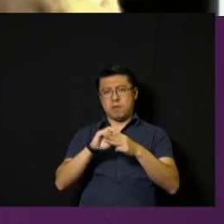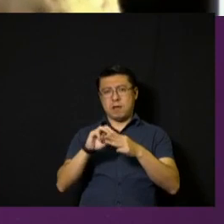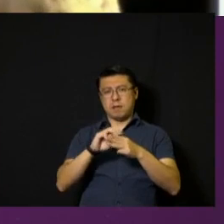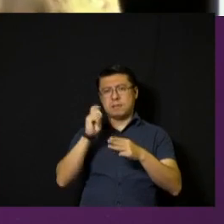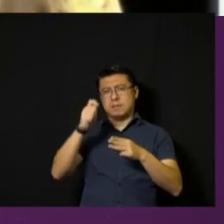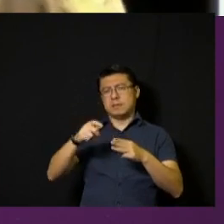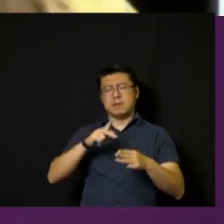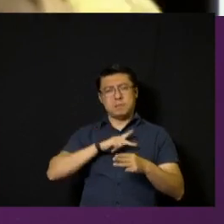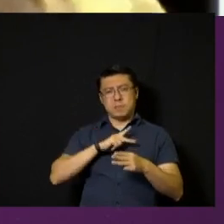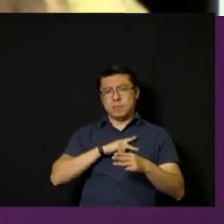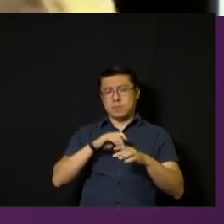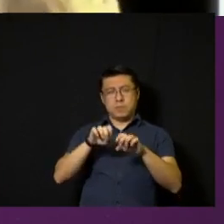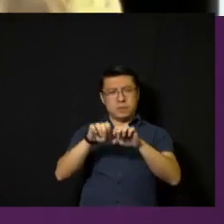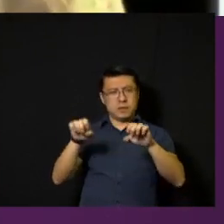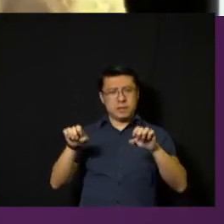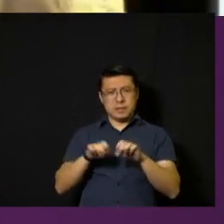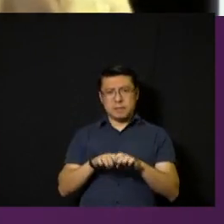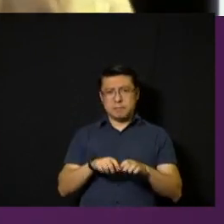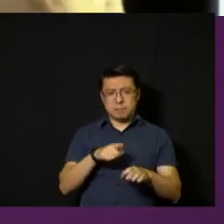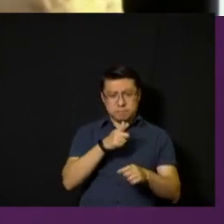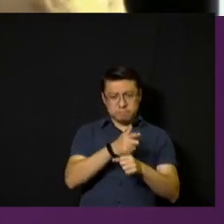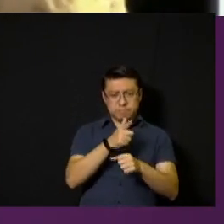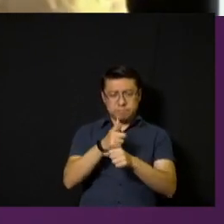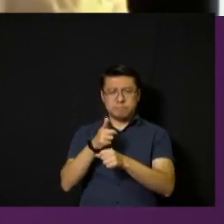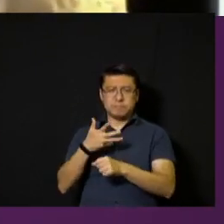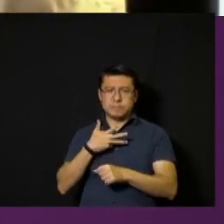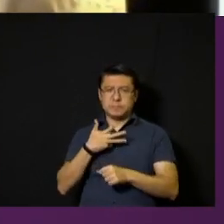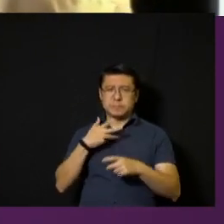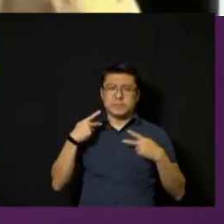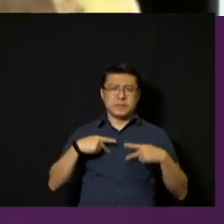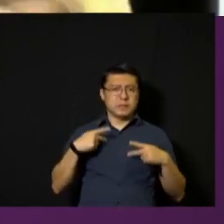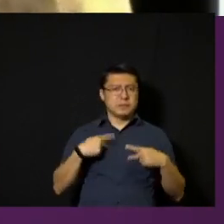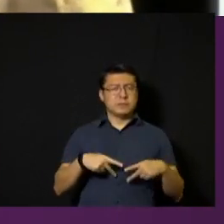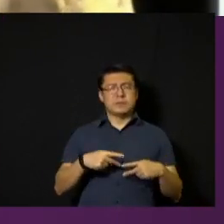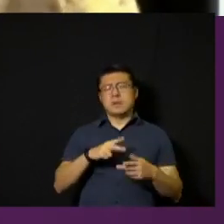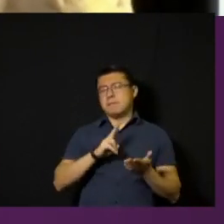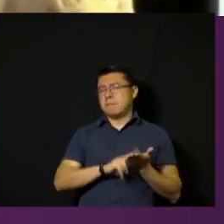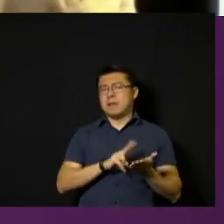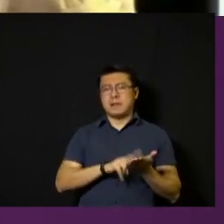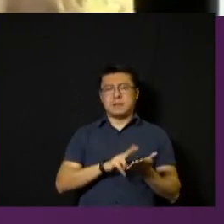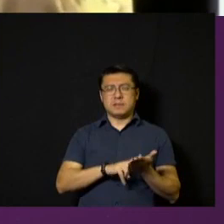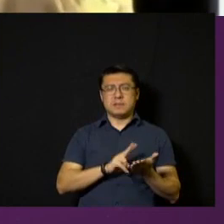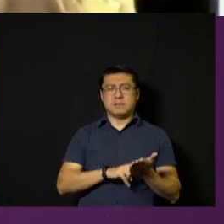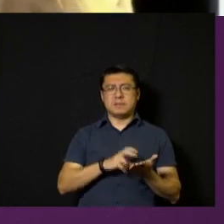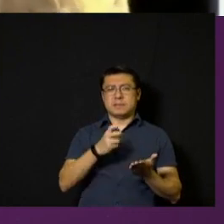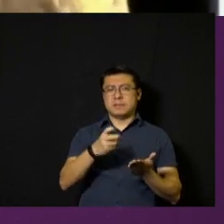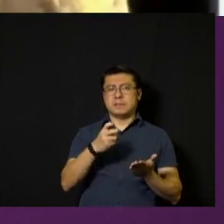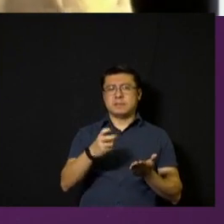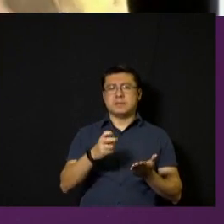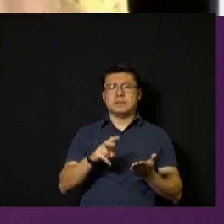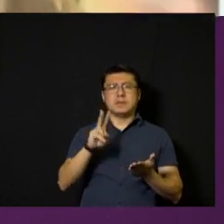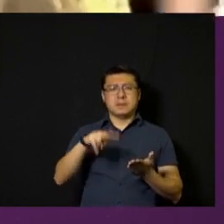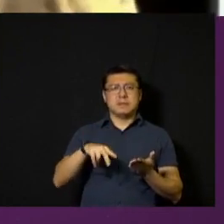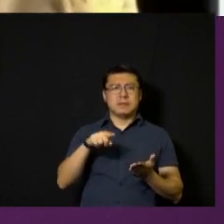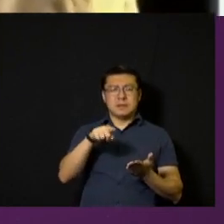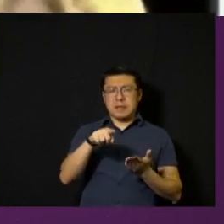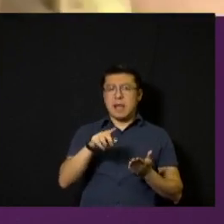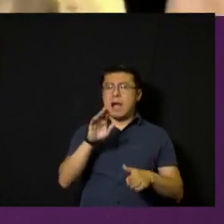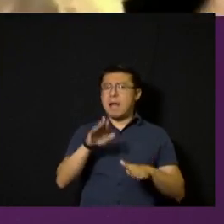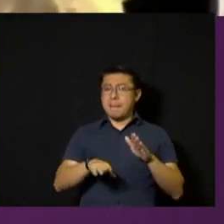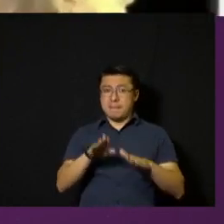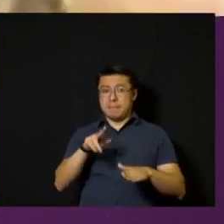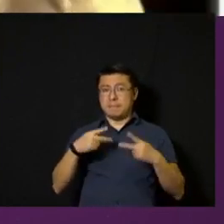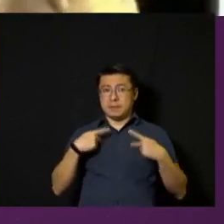world, my team, I know that in my team there are very valuable people. I'm sure, as Adrian said,